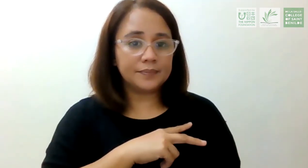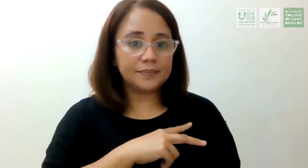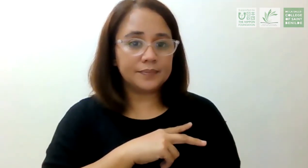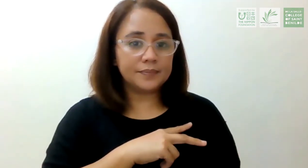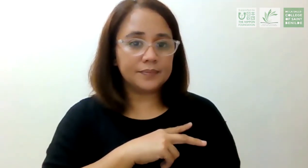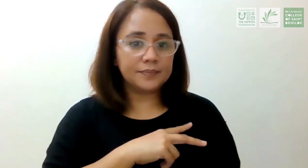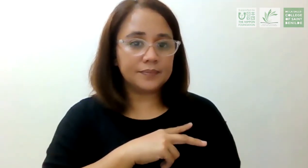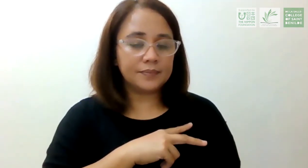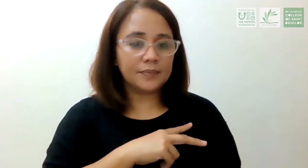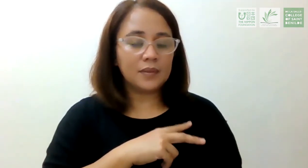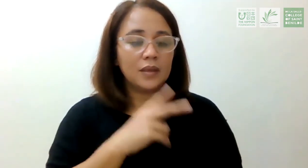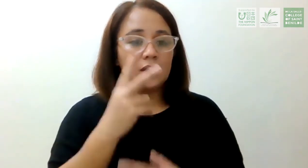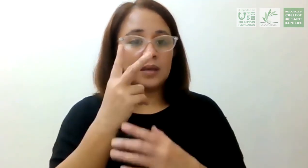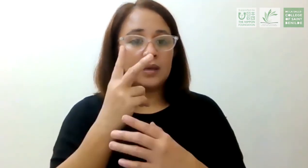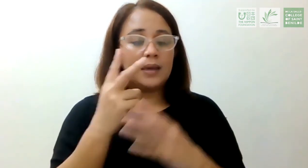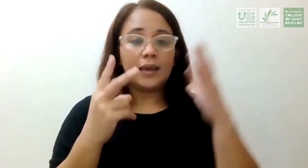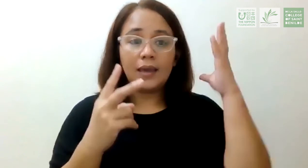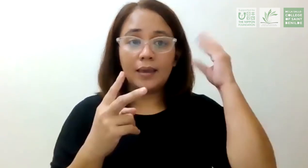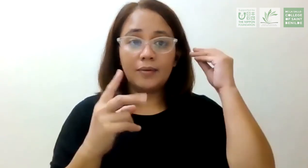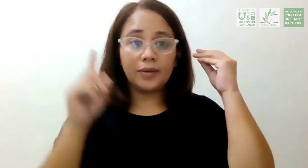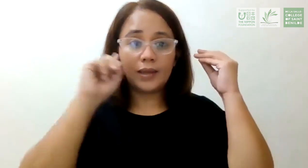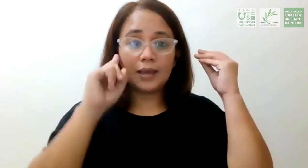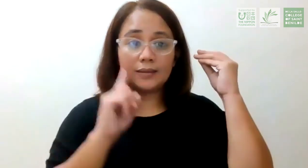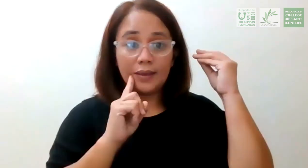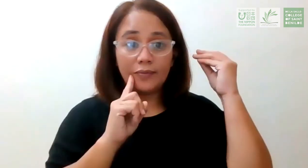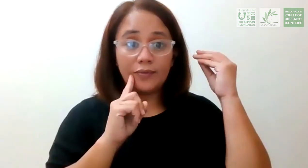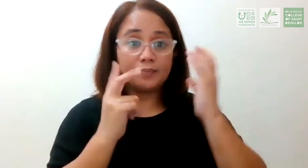both hearing and deaf people have